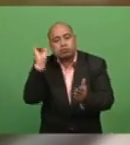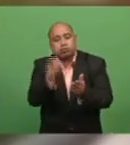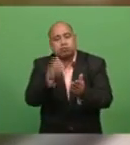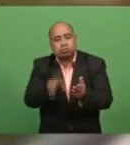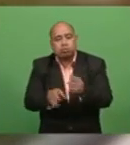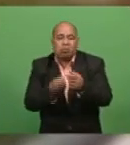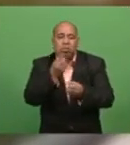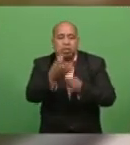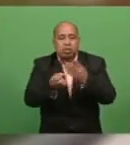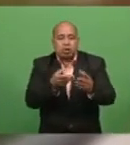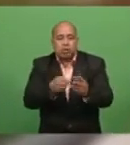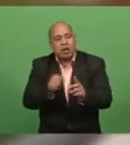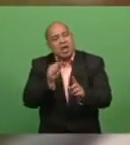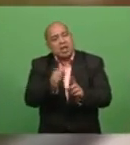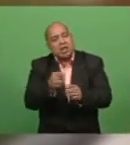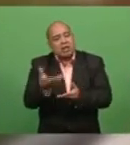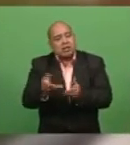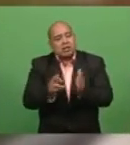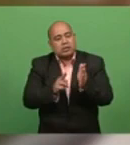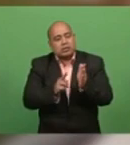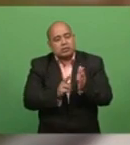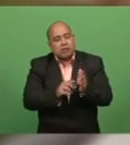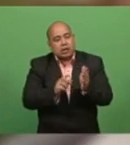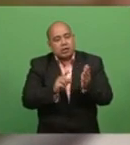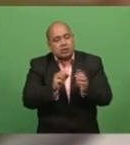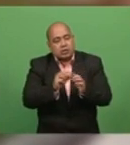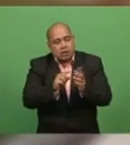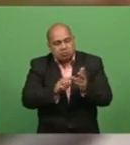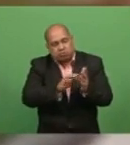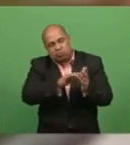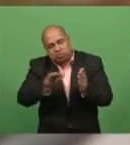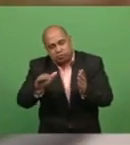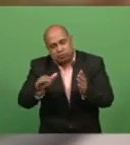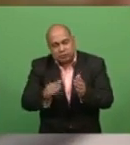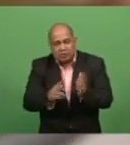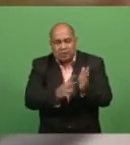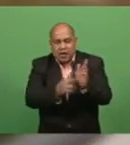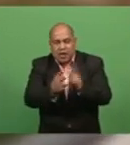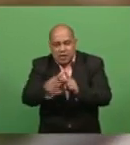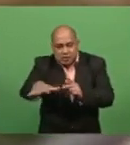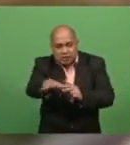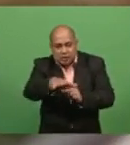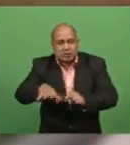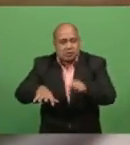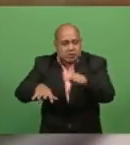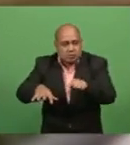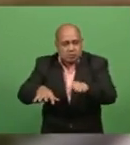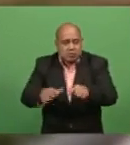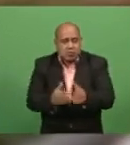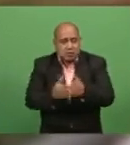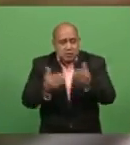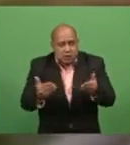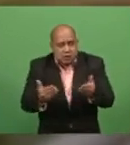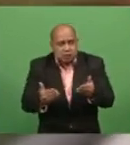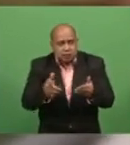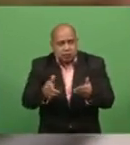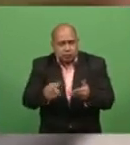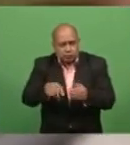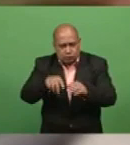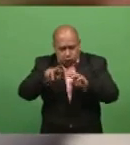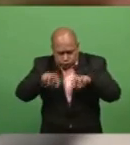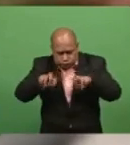village resident by police officers. Gilio says the alleged assault is under investigation, parallel to an